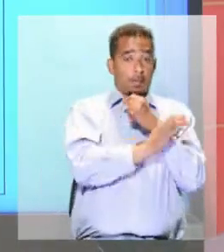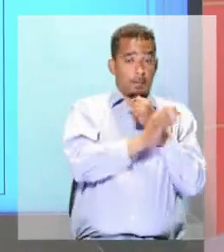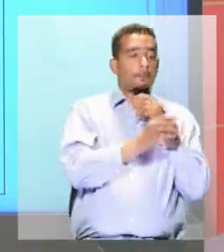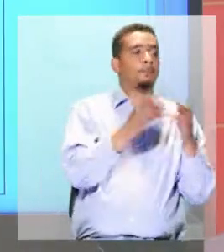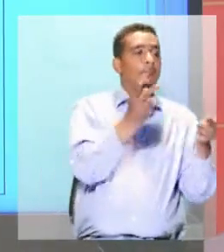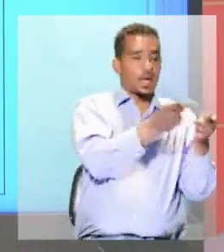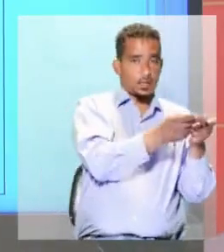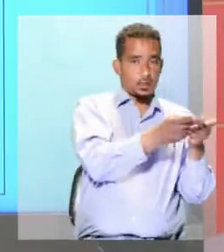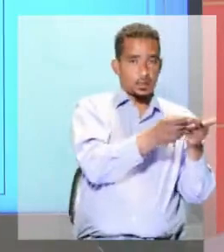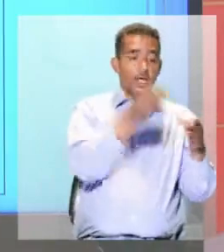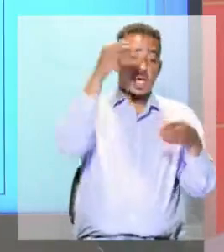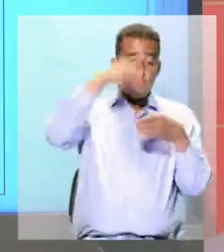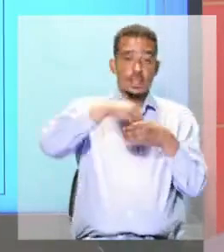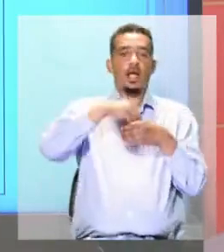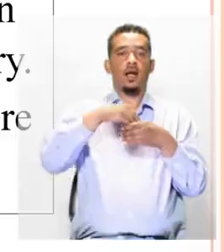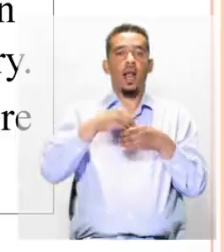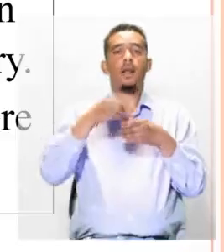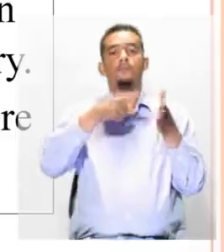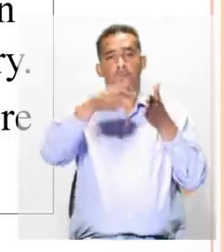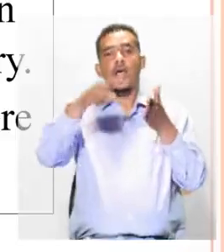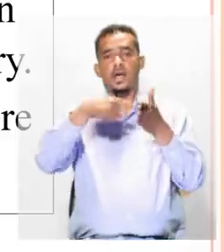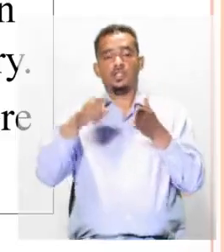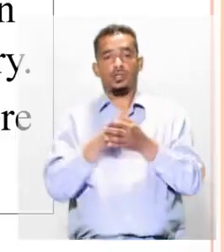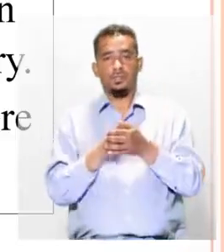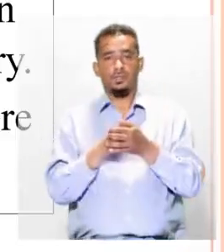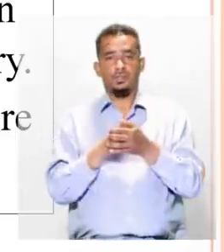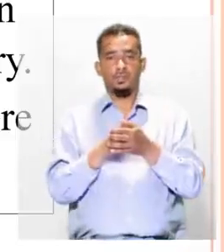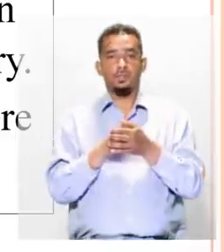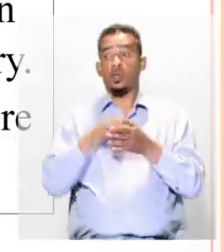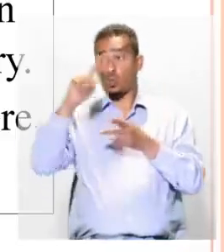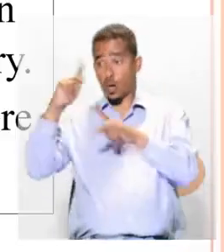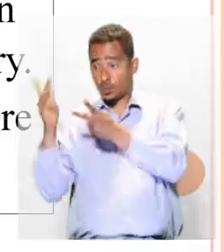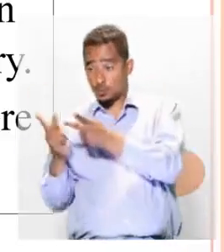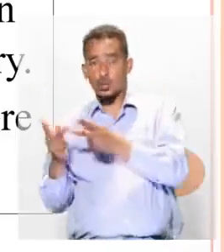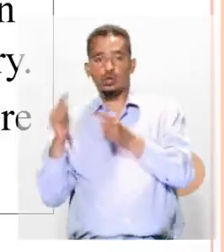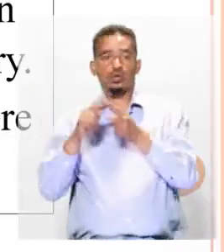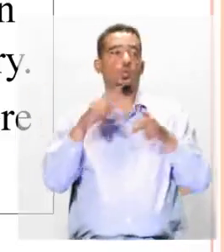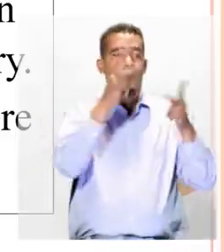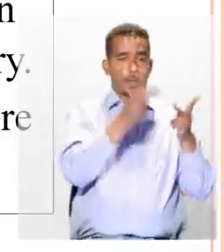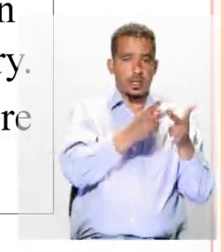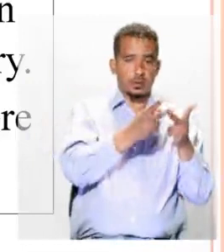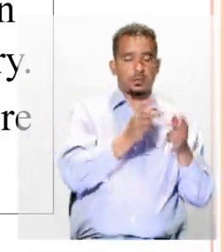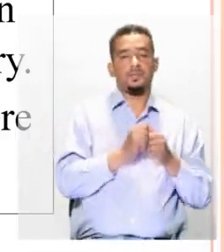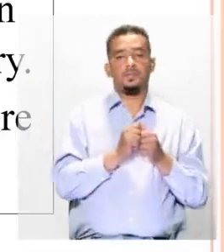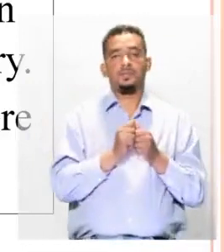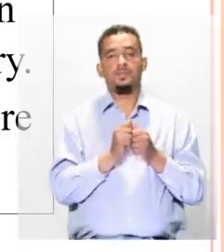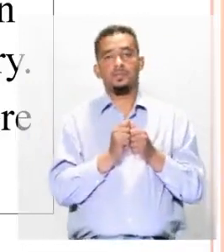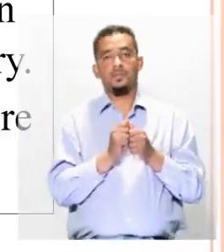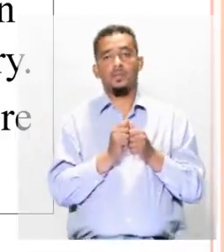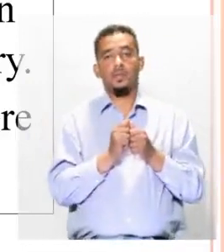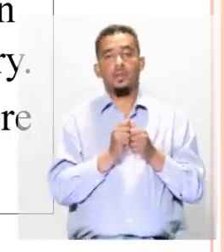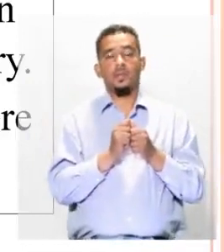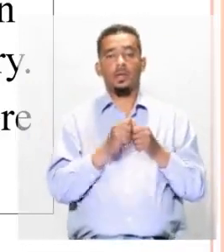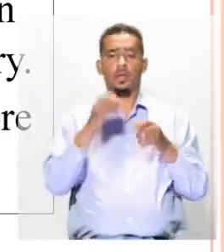it internal migration. Internal migration is common